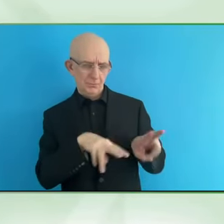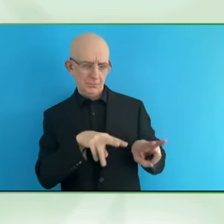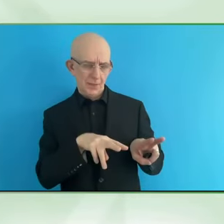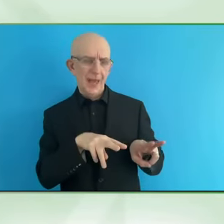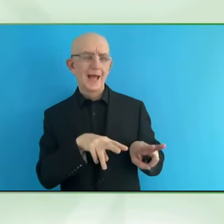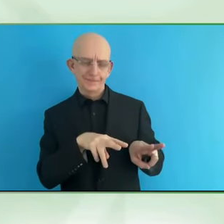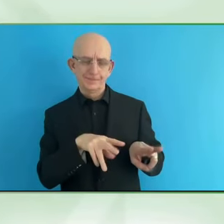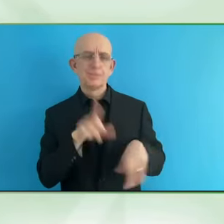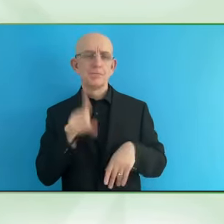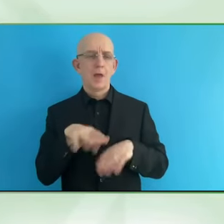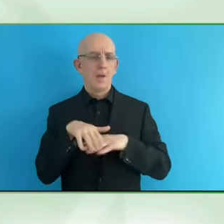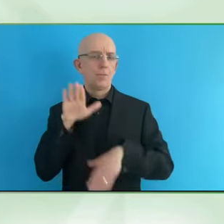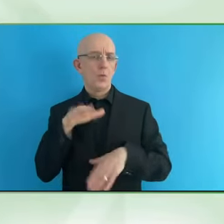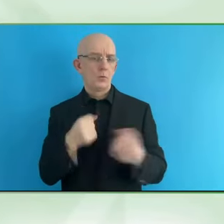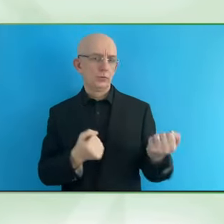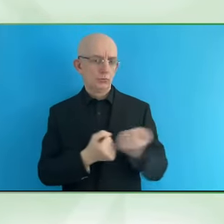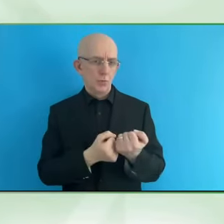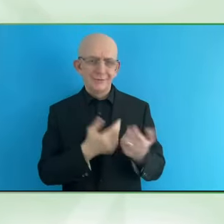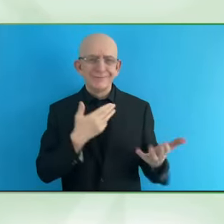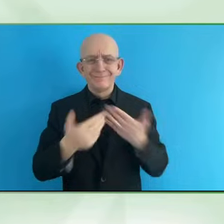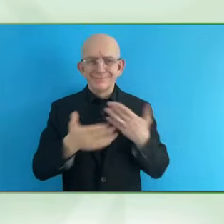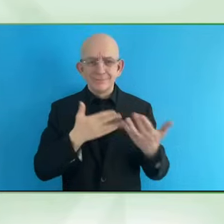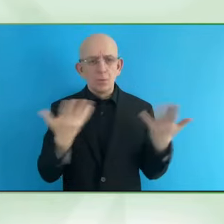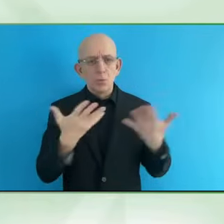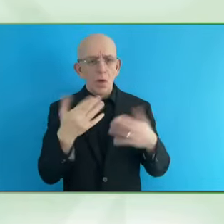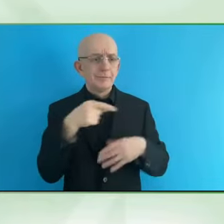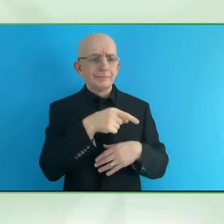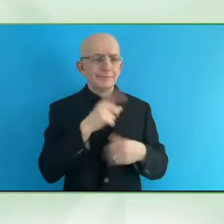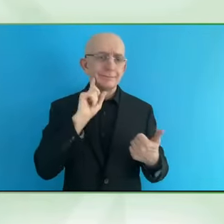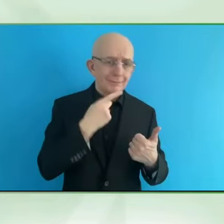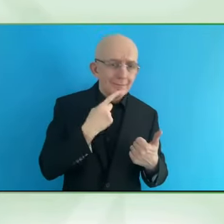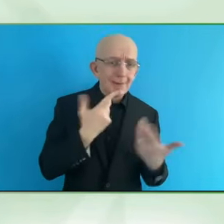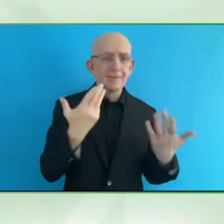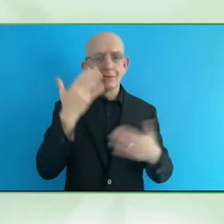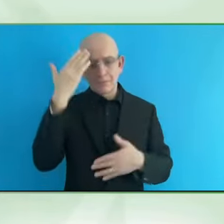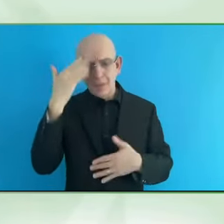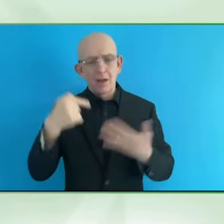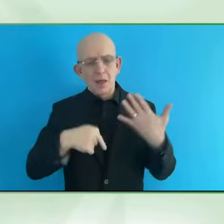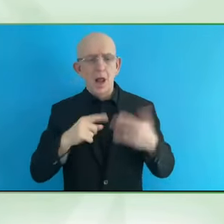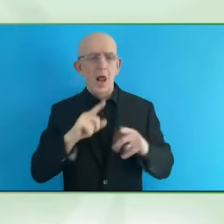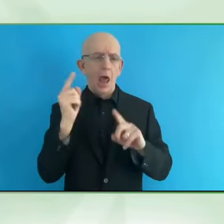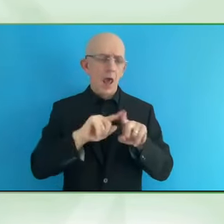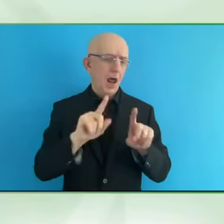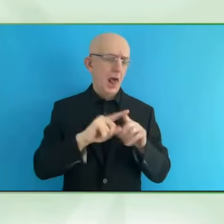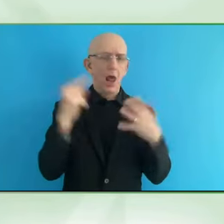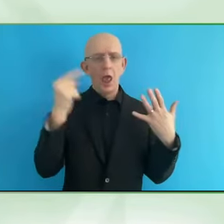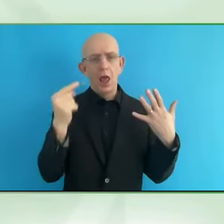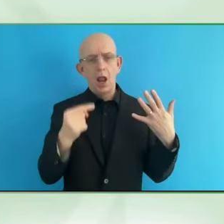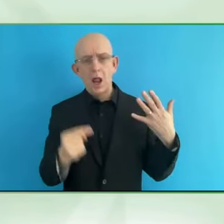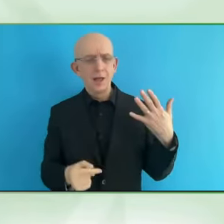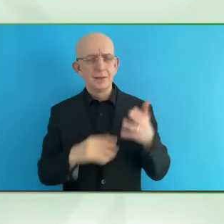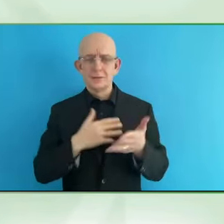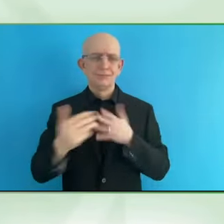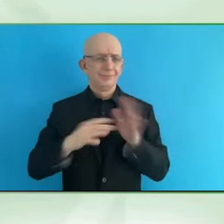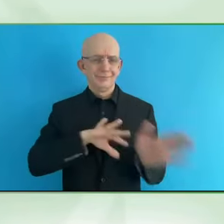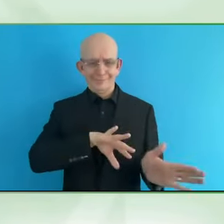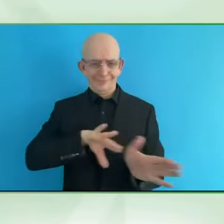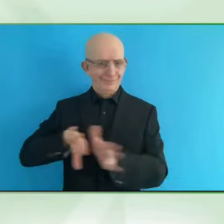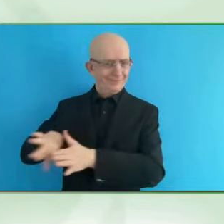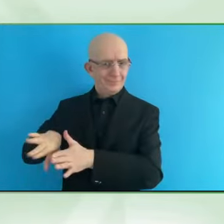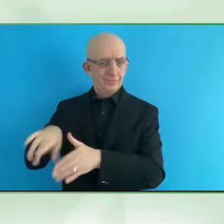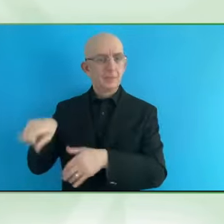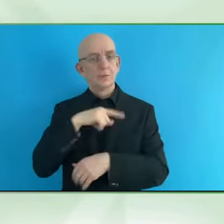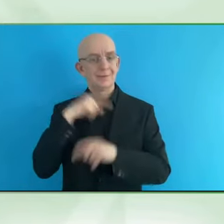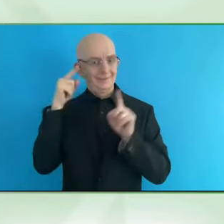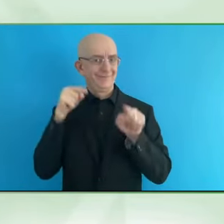that this child needs. And I'll go off on a little tangent, if I may, because I always like to encourage